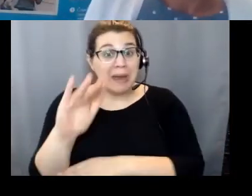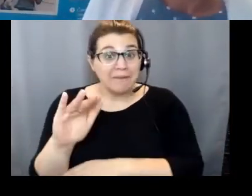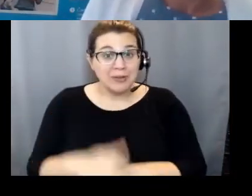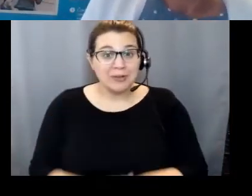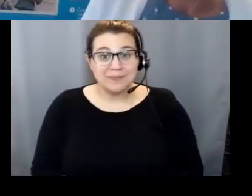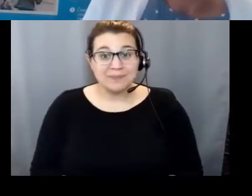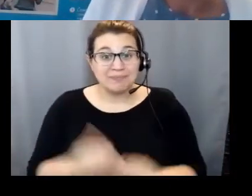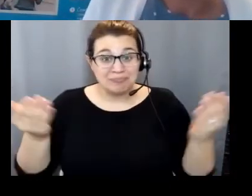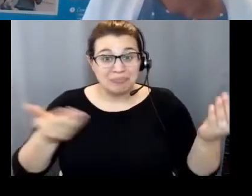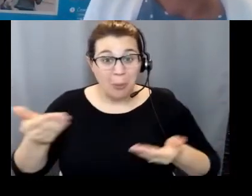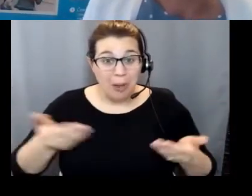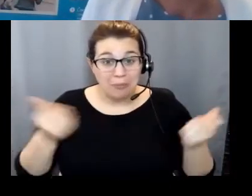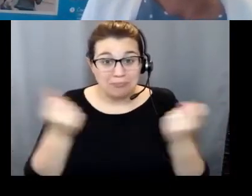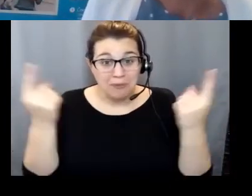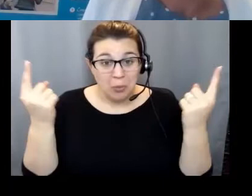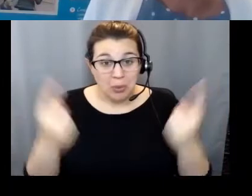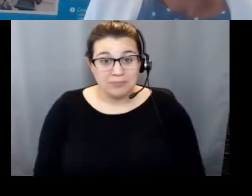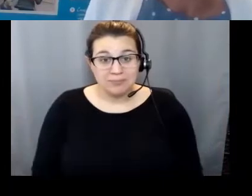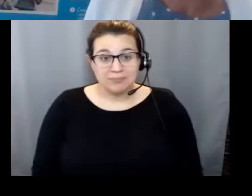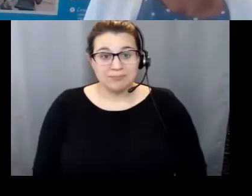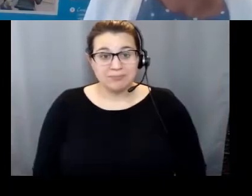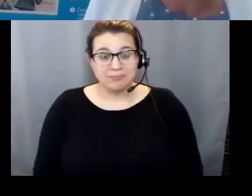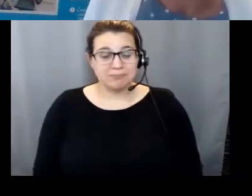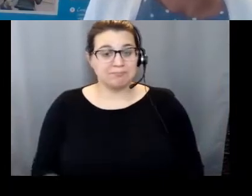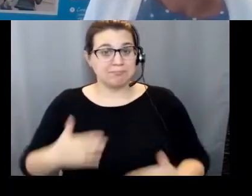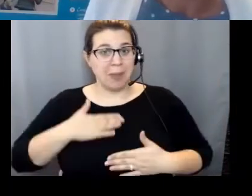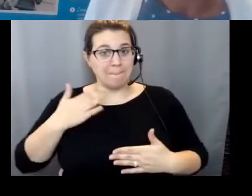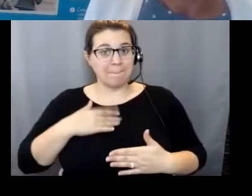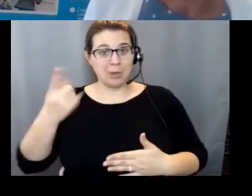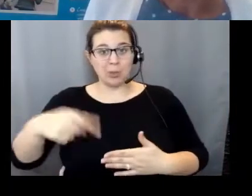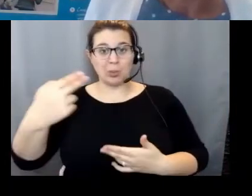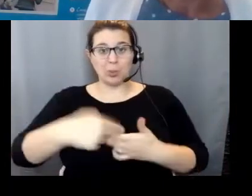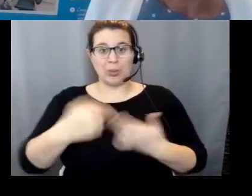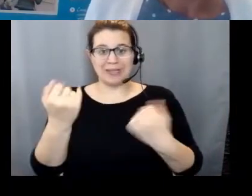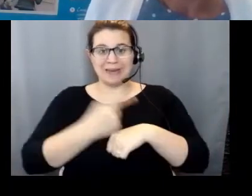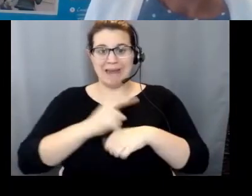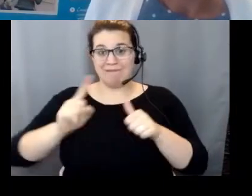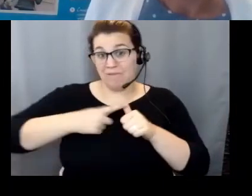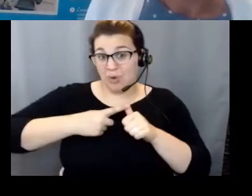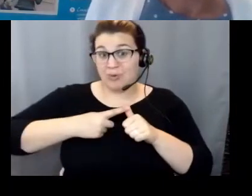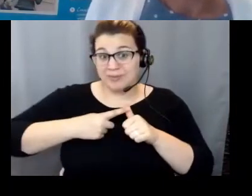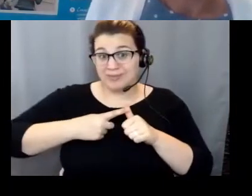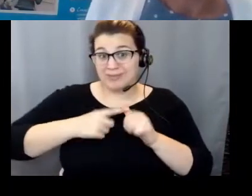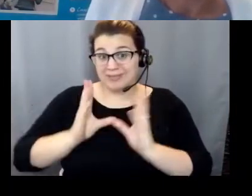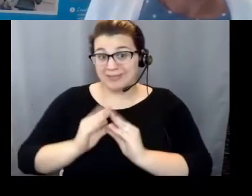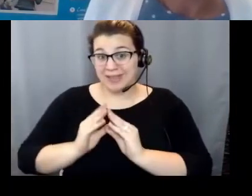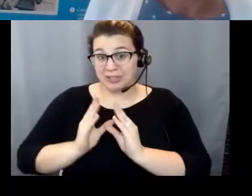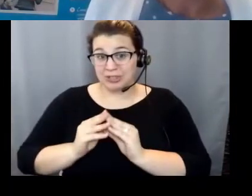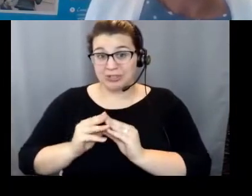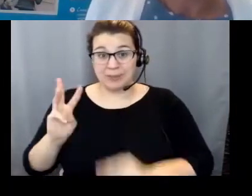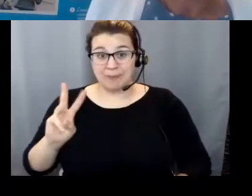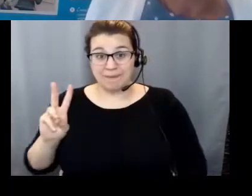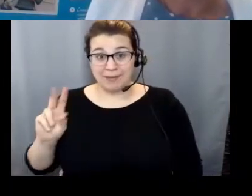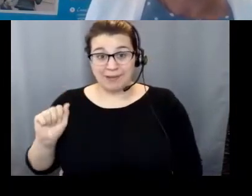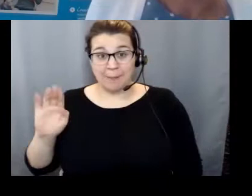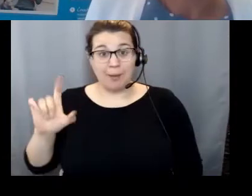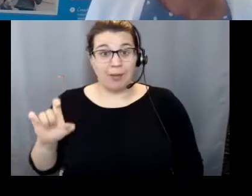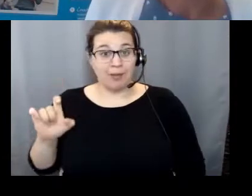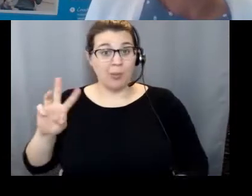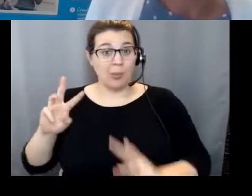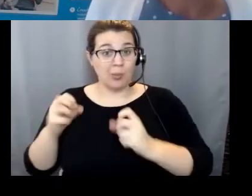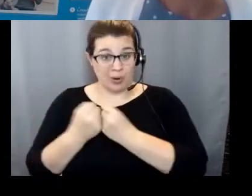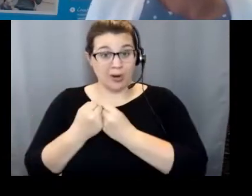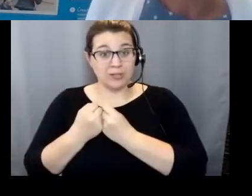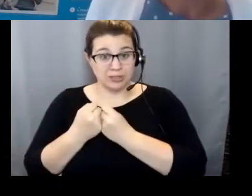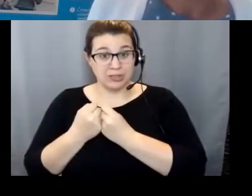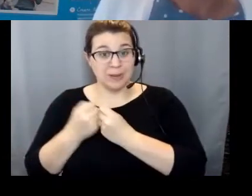welcome everyone. We're so glad that you have joined us for our first session of WVABLE's workshop series, which is hosted by